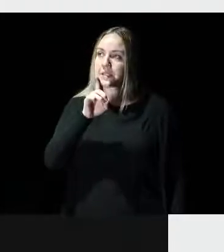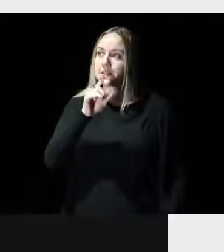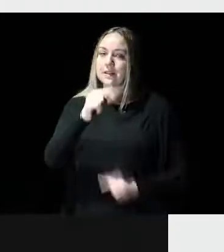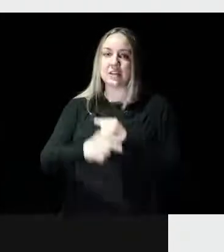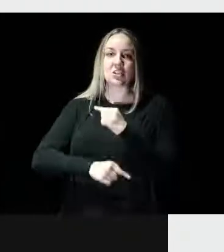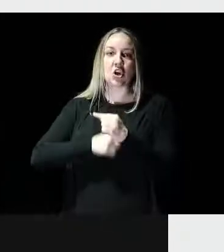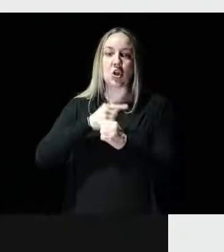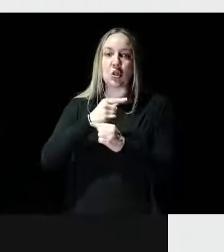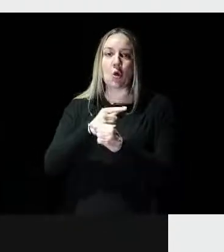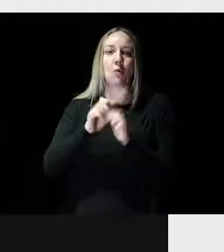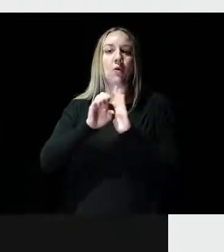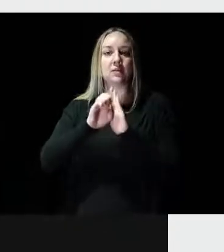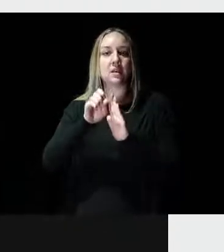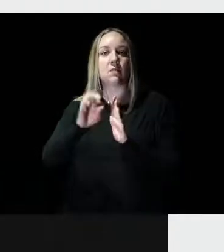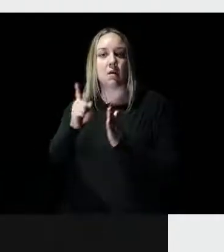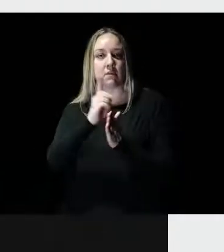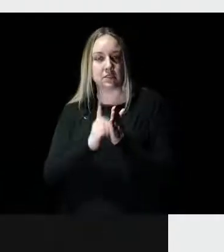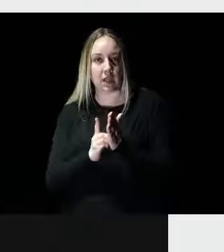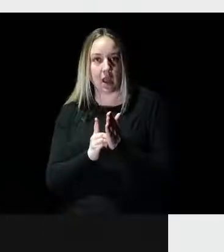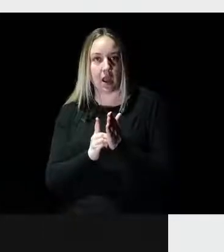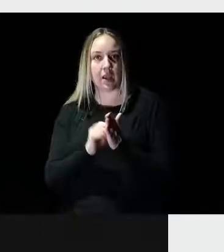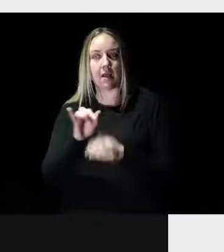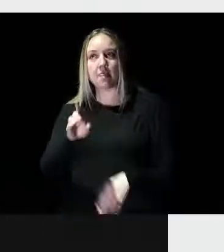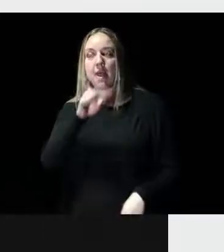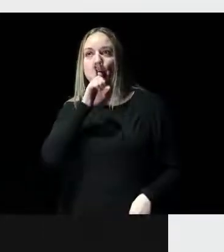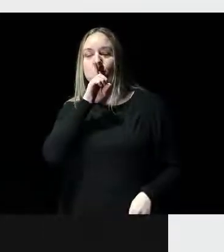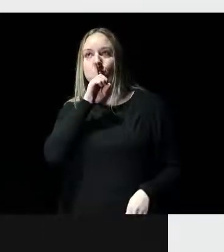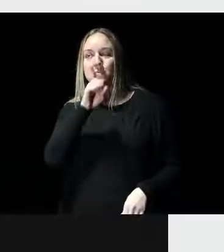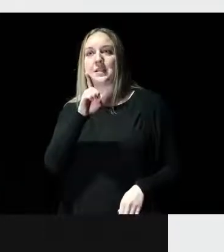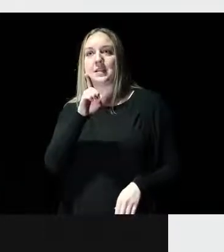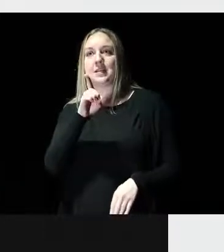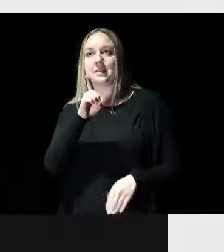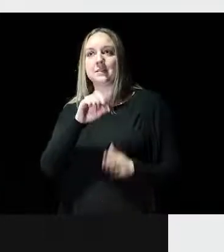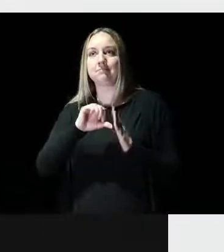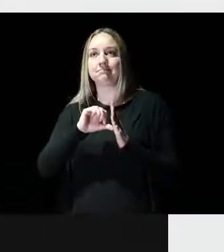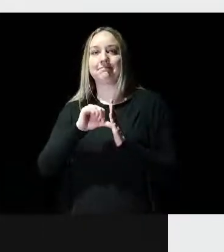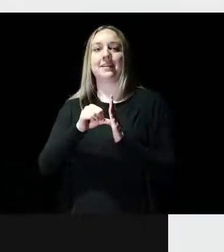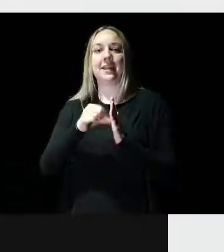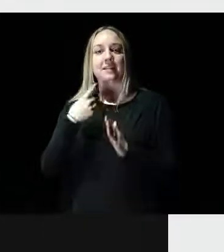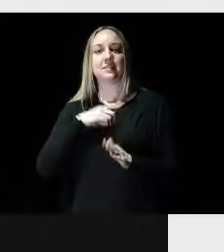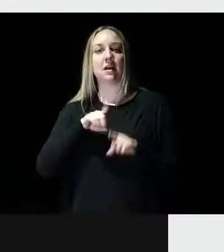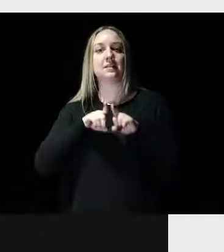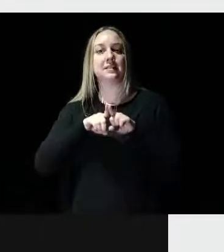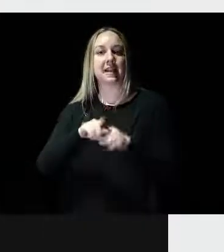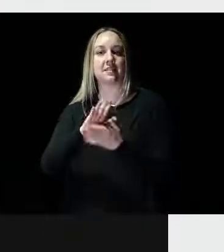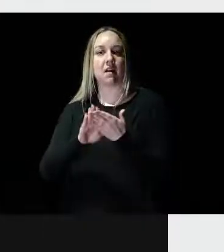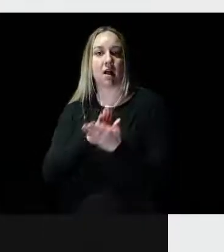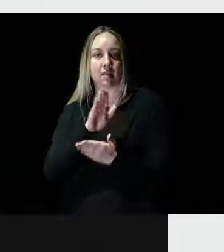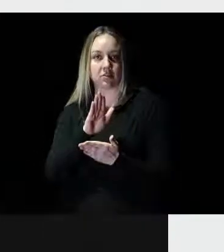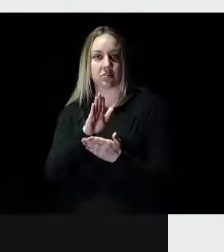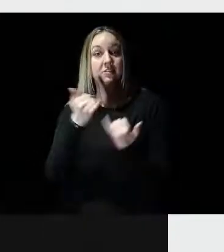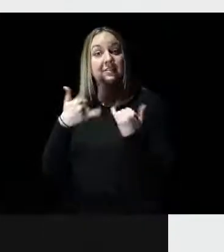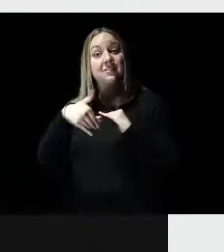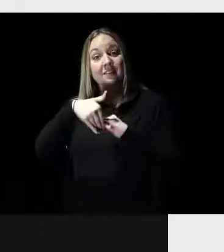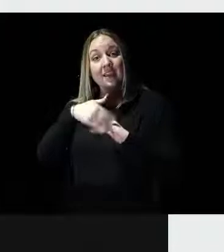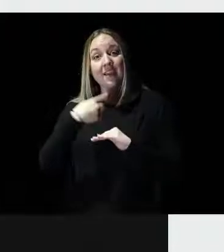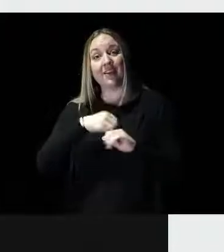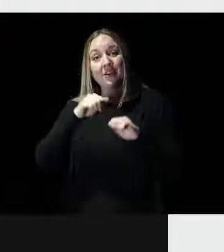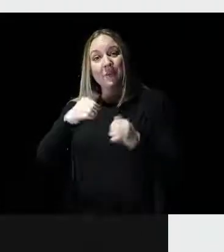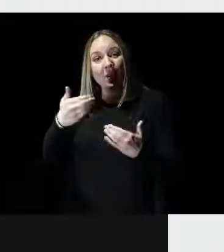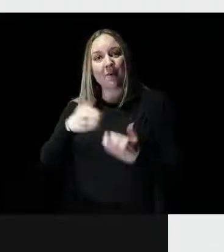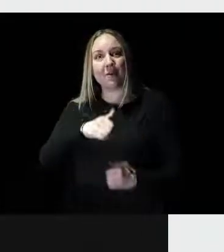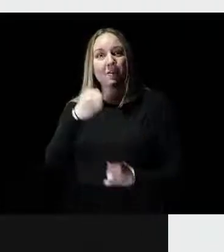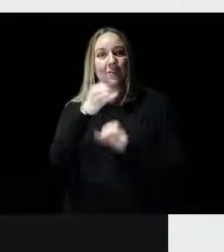design, and that has forever enhanced our narrative and our impact as an institution. Tonight, we welcome another